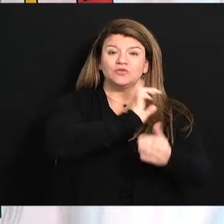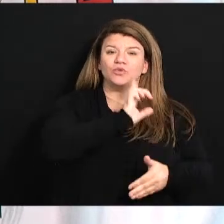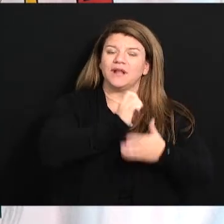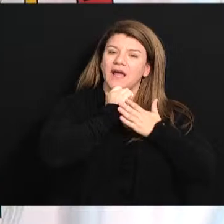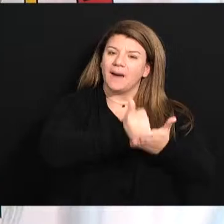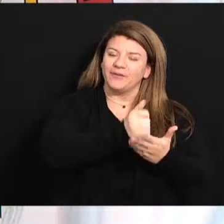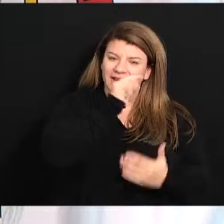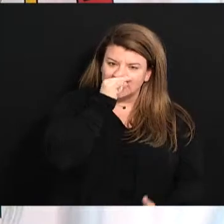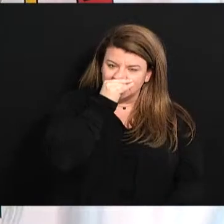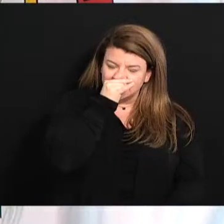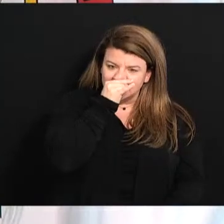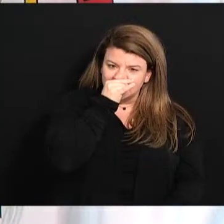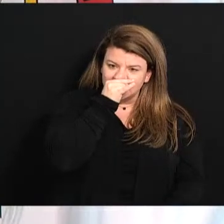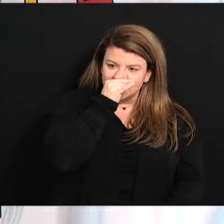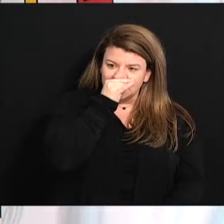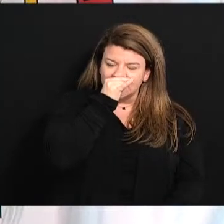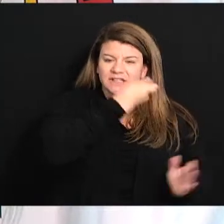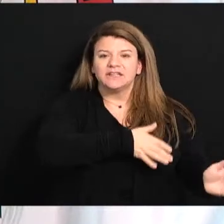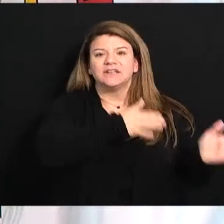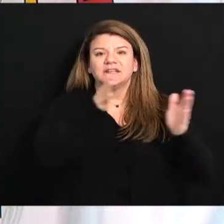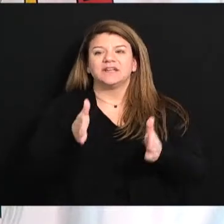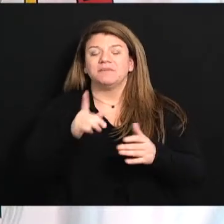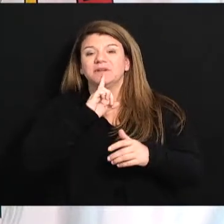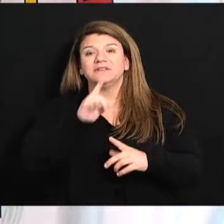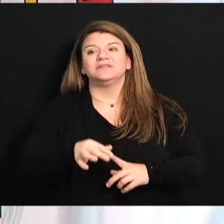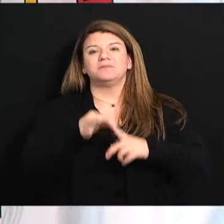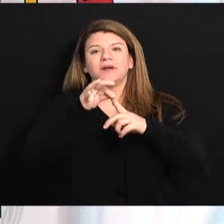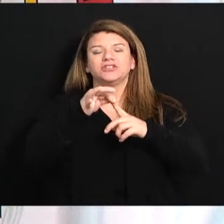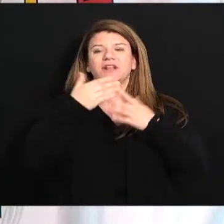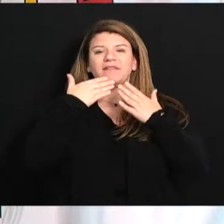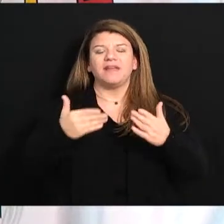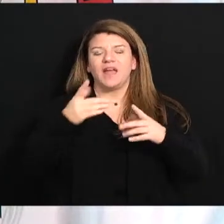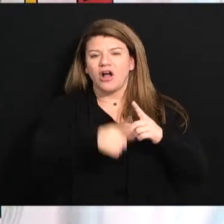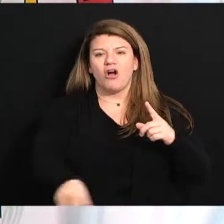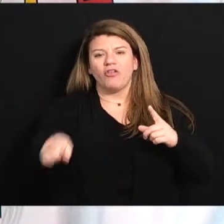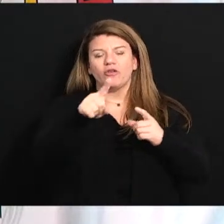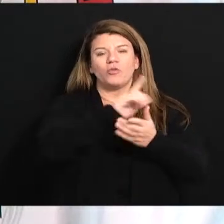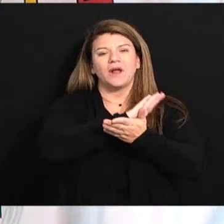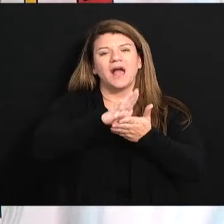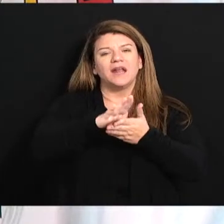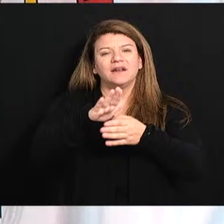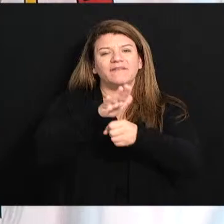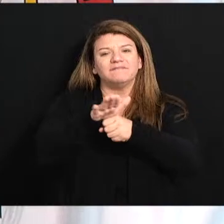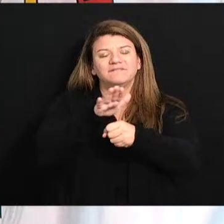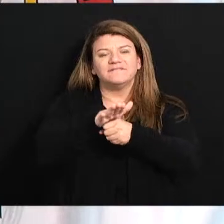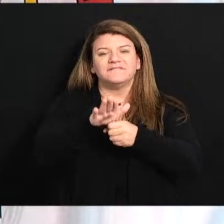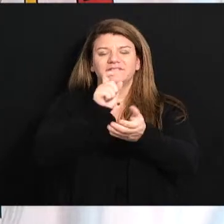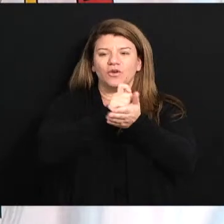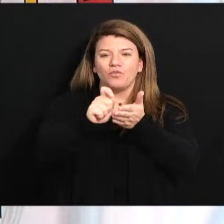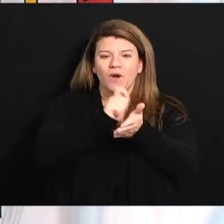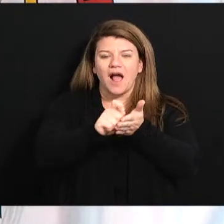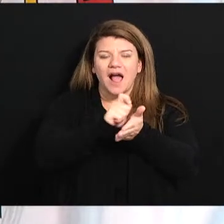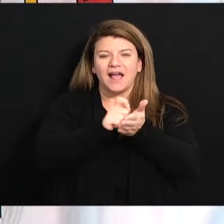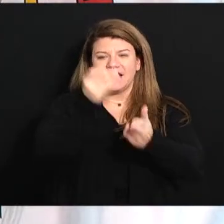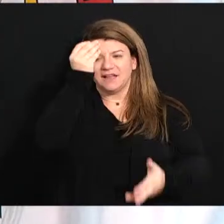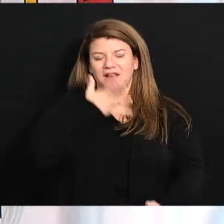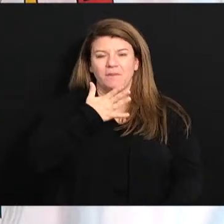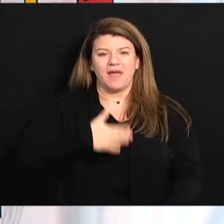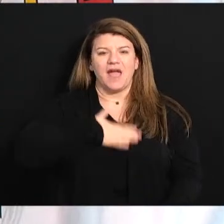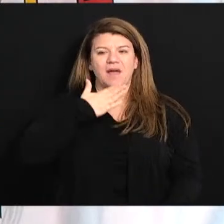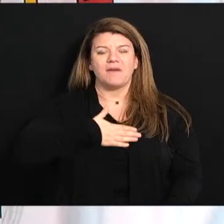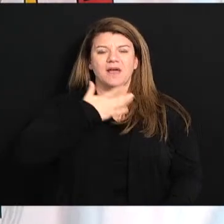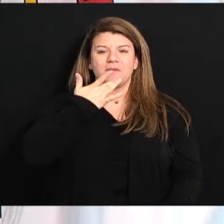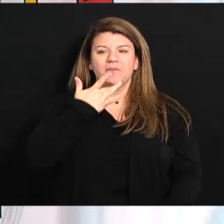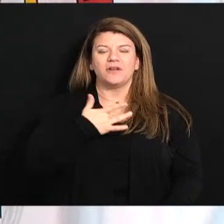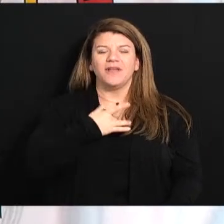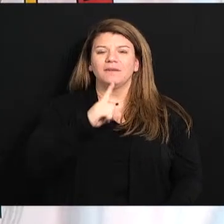kids. But I especially thank all those that were kind enough to write in and wish me happy birthday. I'm sure they've